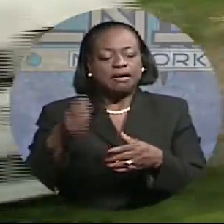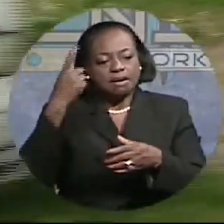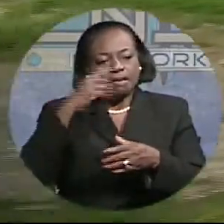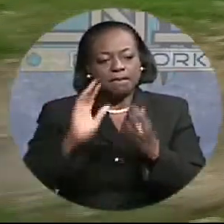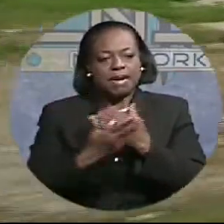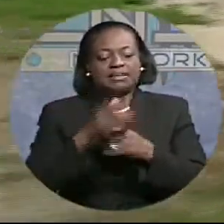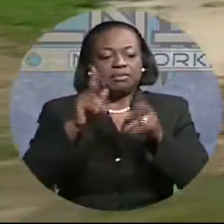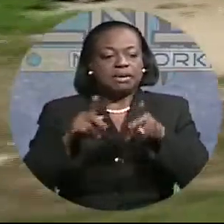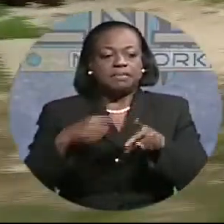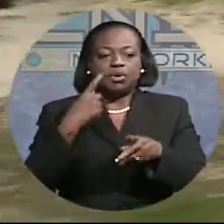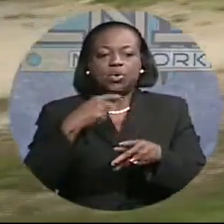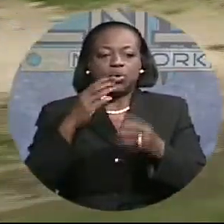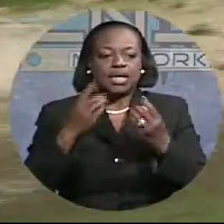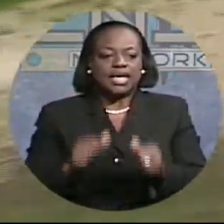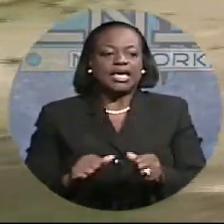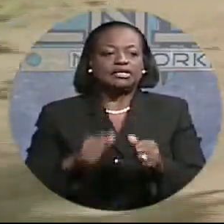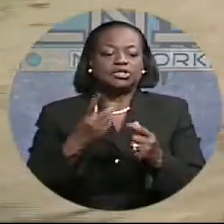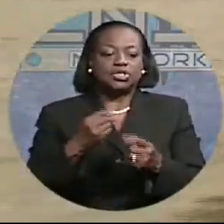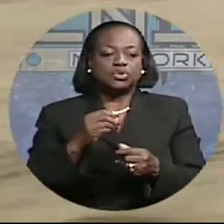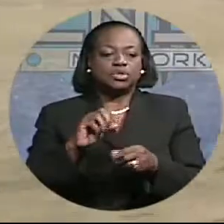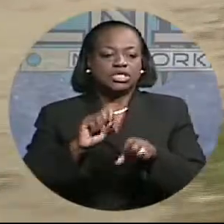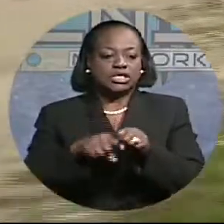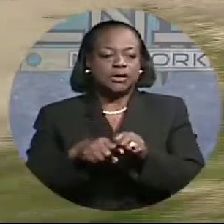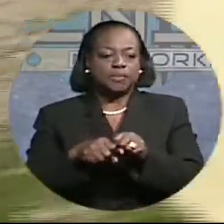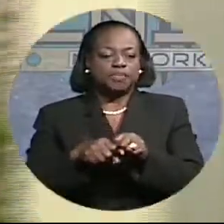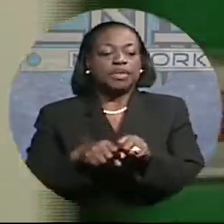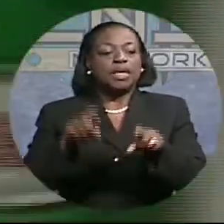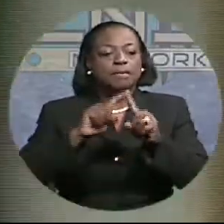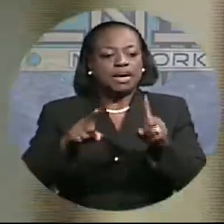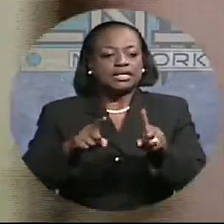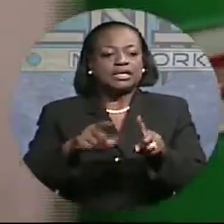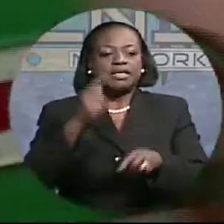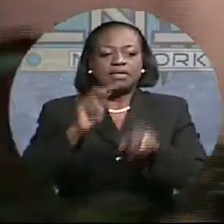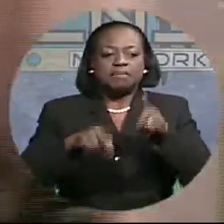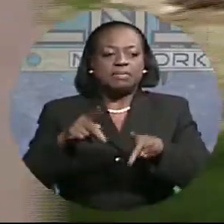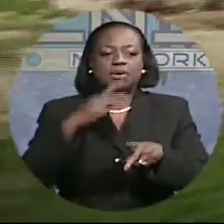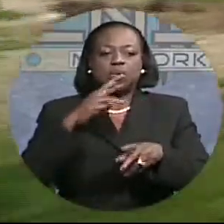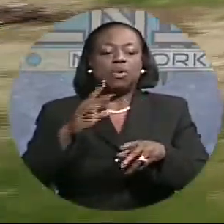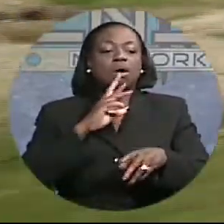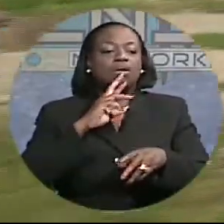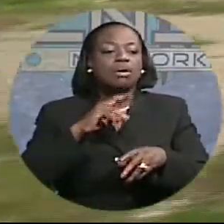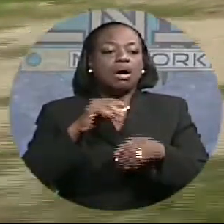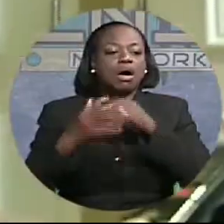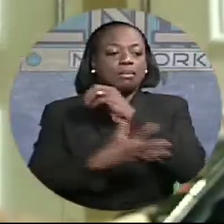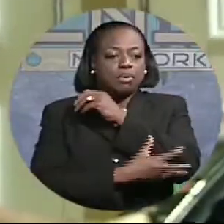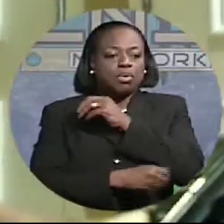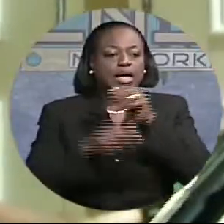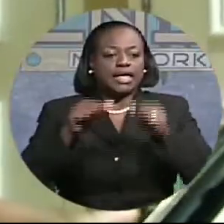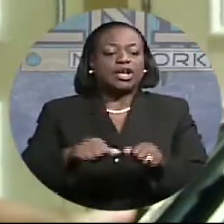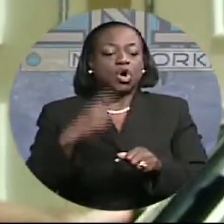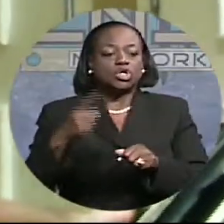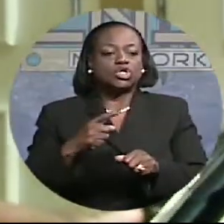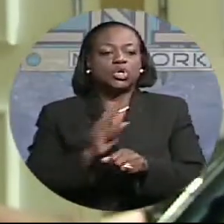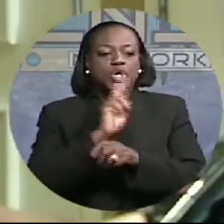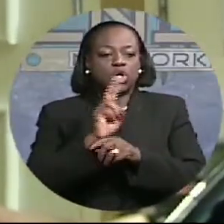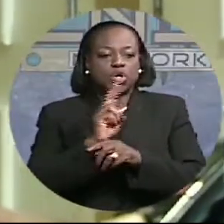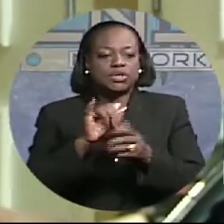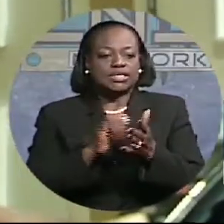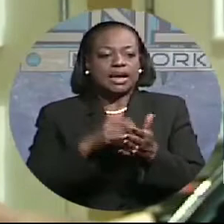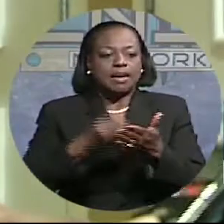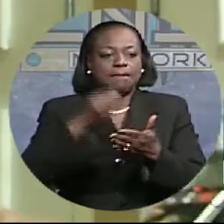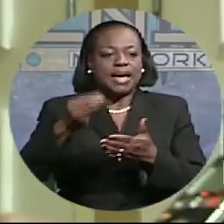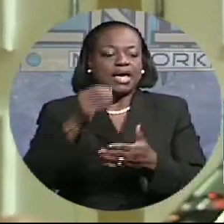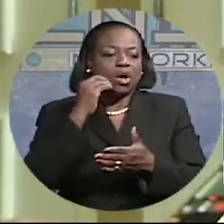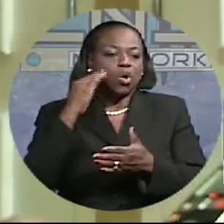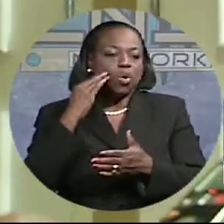is to make the products and devices available to the have-nots, and it can be done in this way. So I'm challenging the private sector to